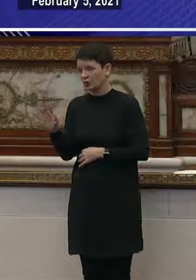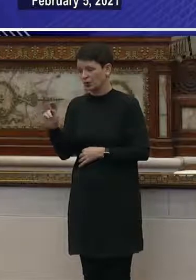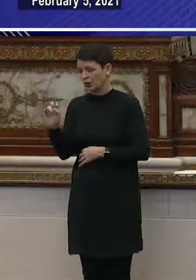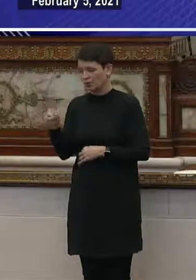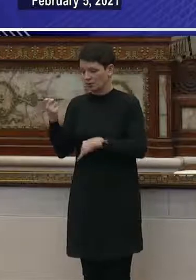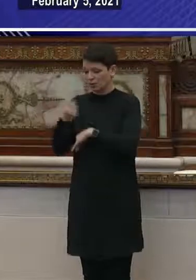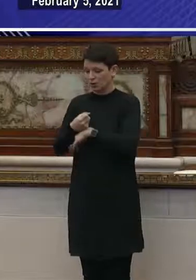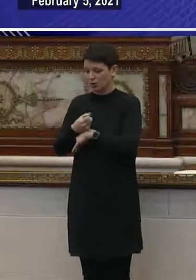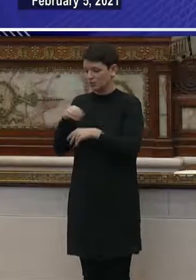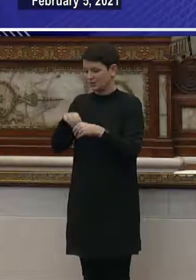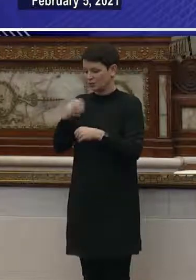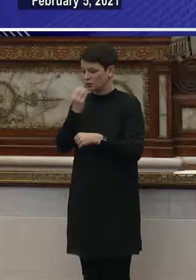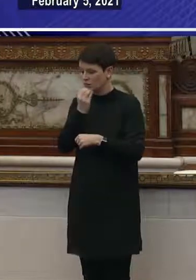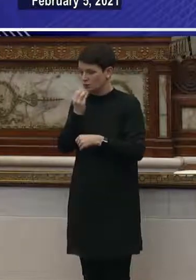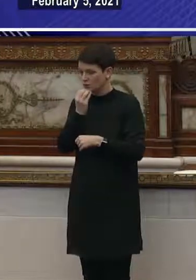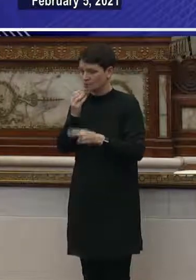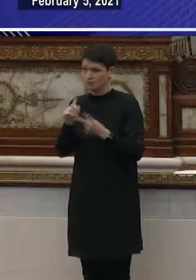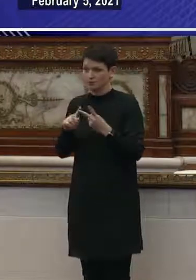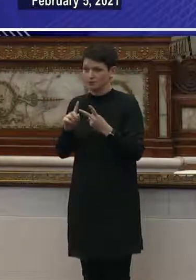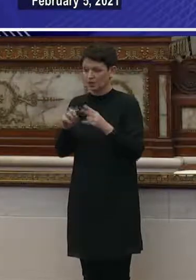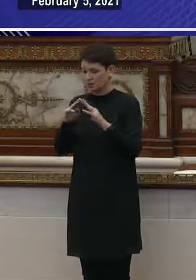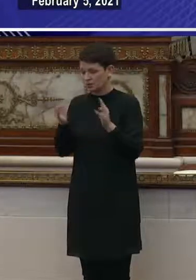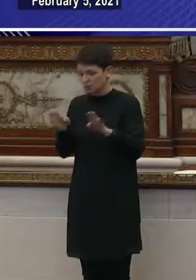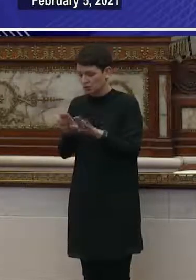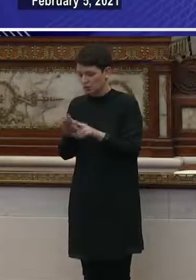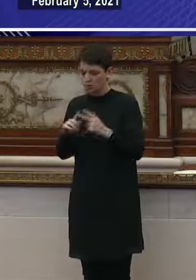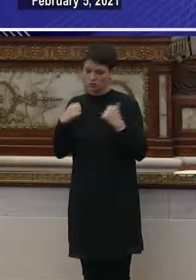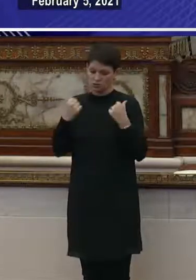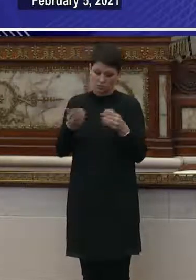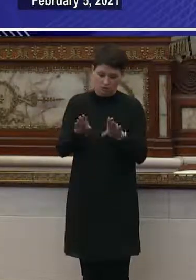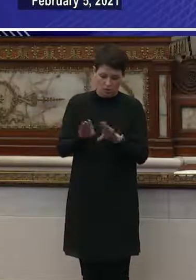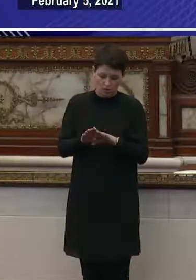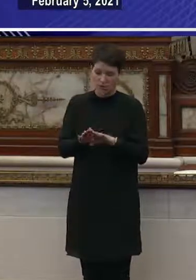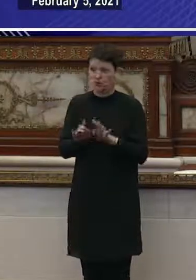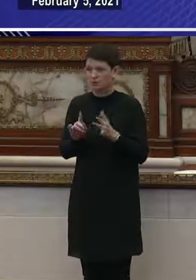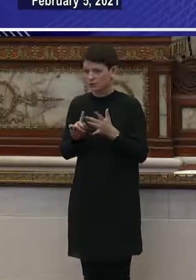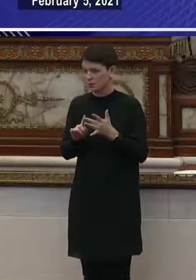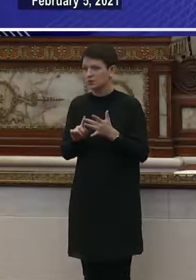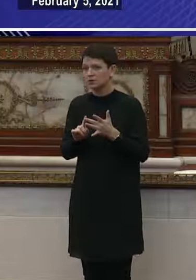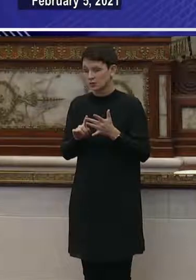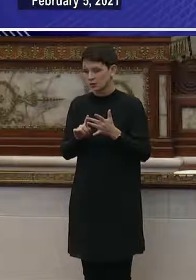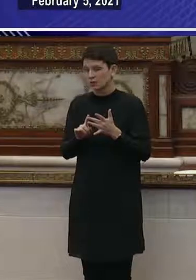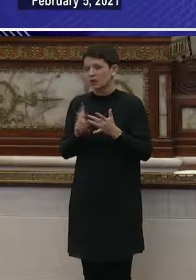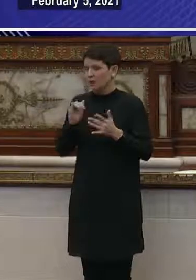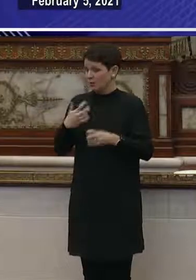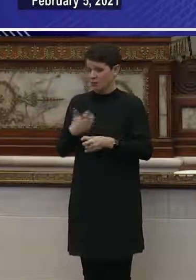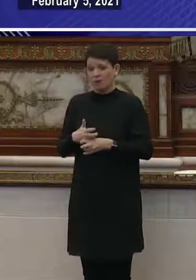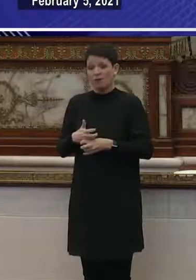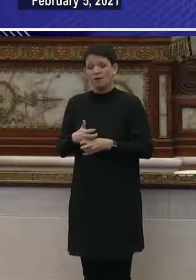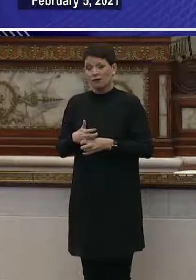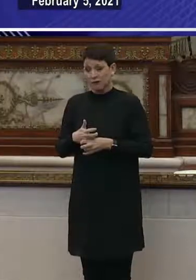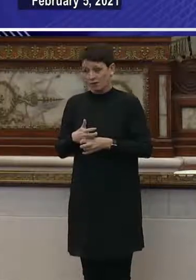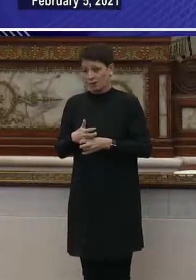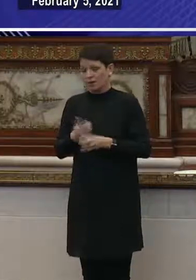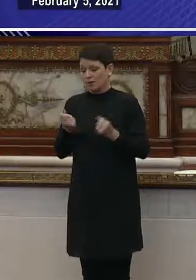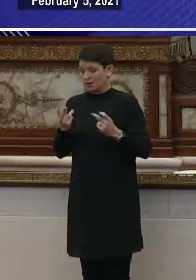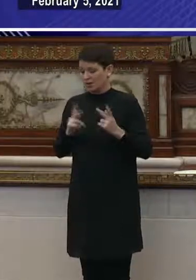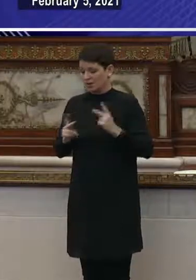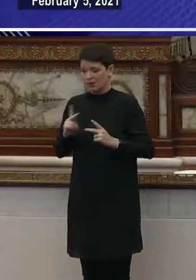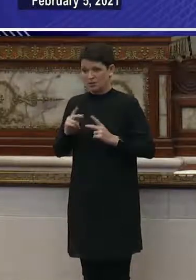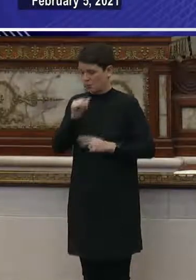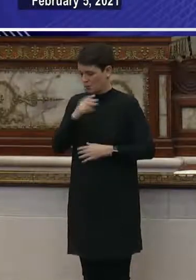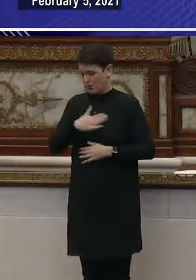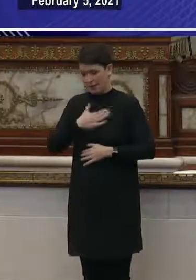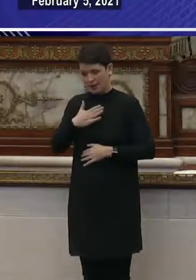shut down indoor dining. We shut down museums and gyms. And that was tough. A lot of people weren't happy about